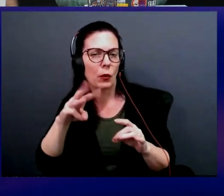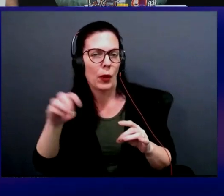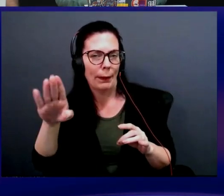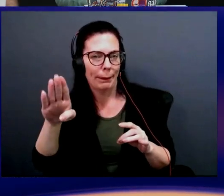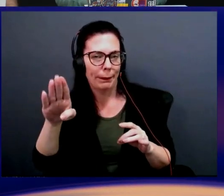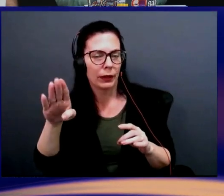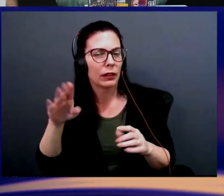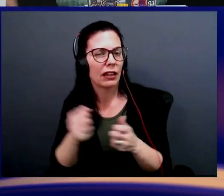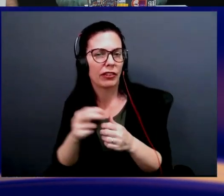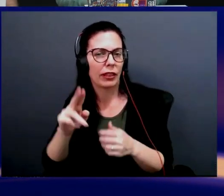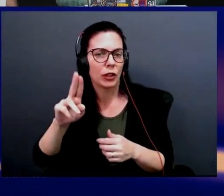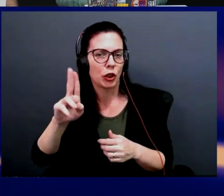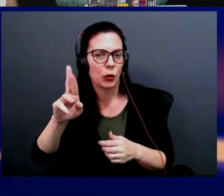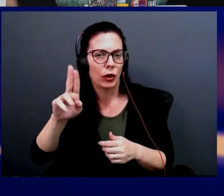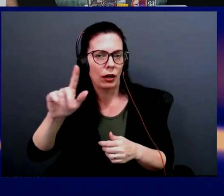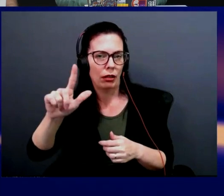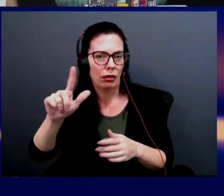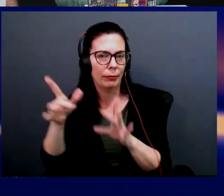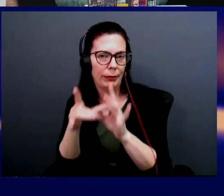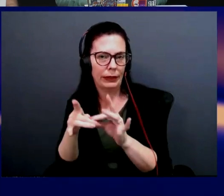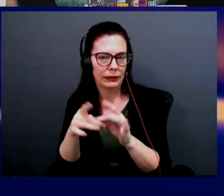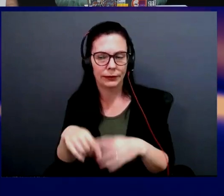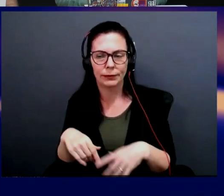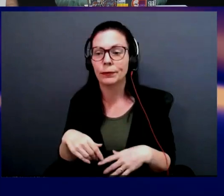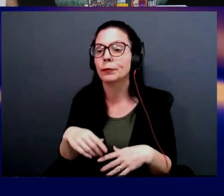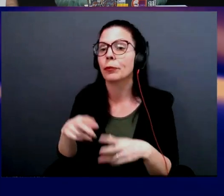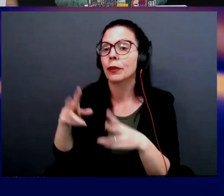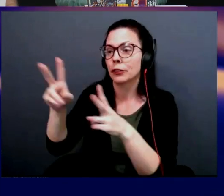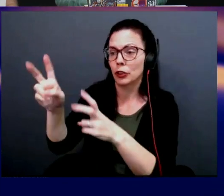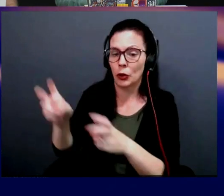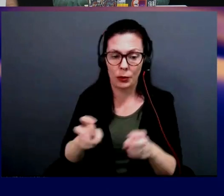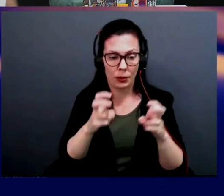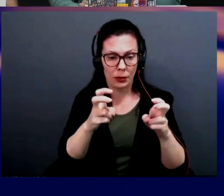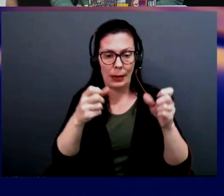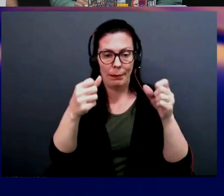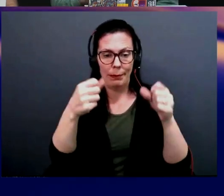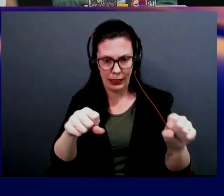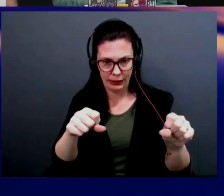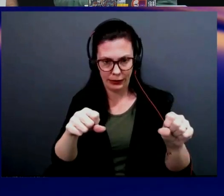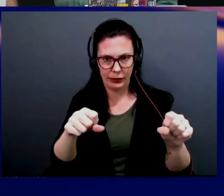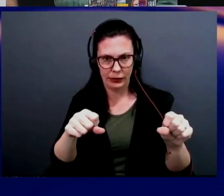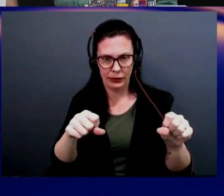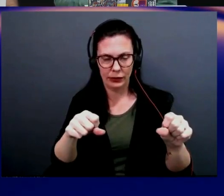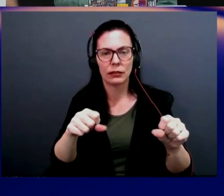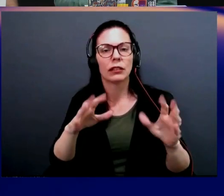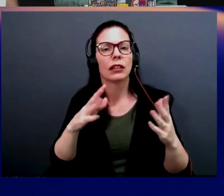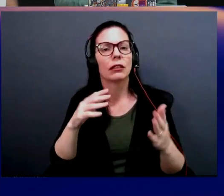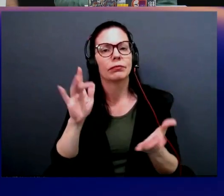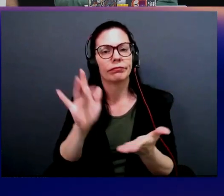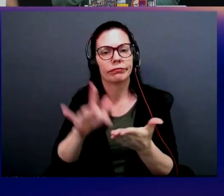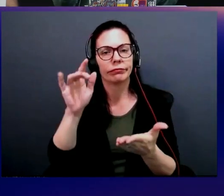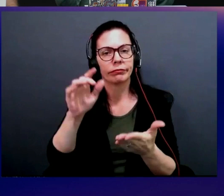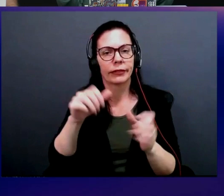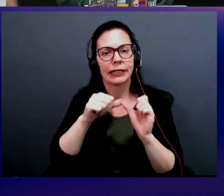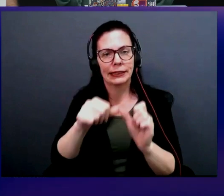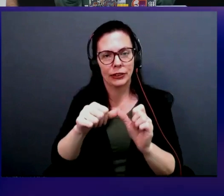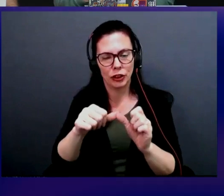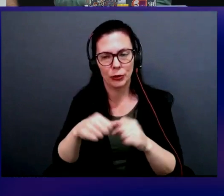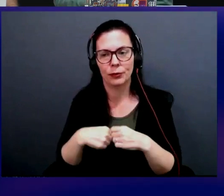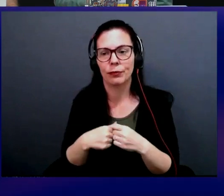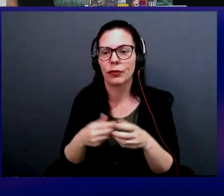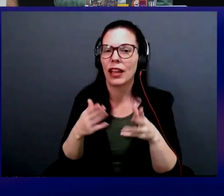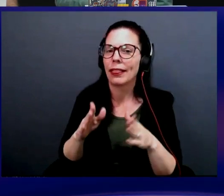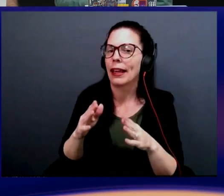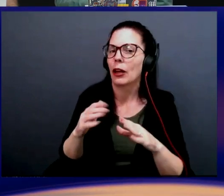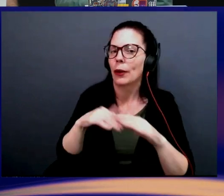is just a URL. And so you just paste your Figma file link in here. hit continue. You'll need to allow